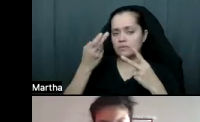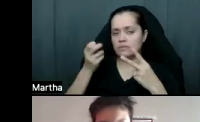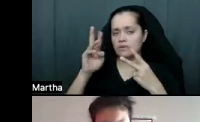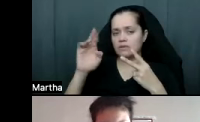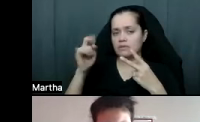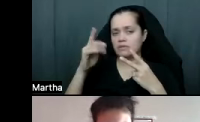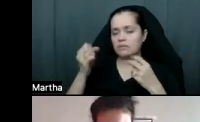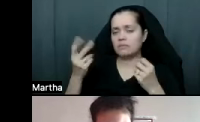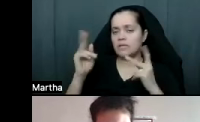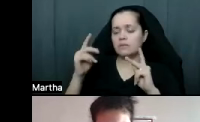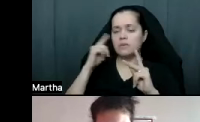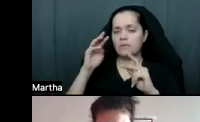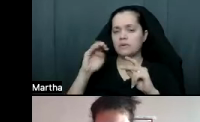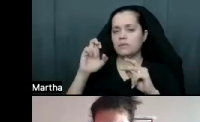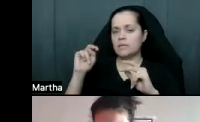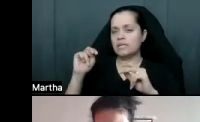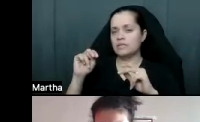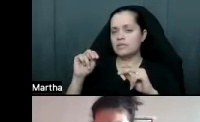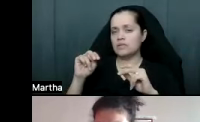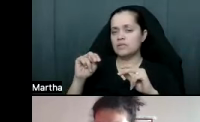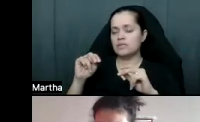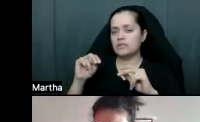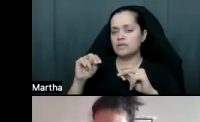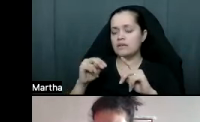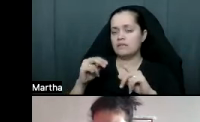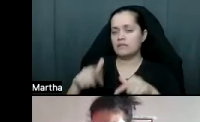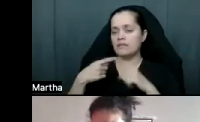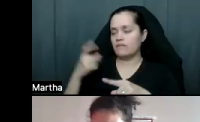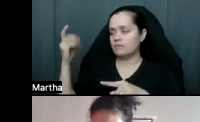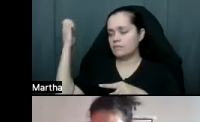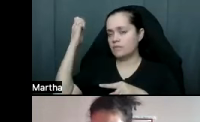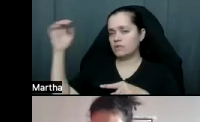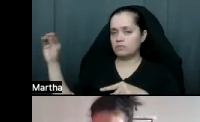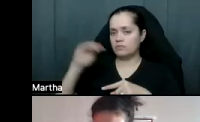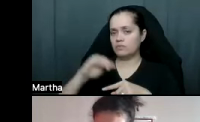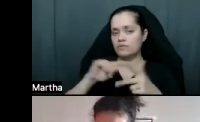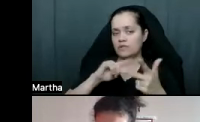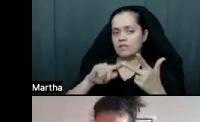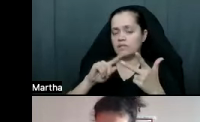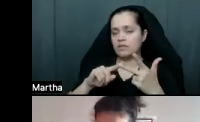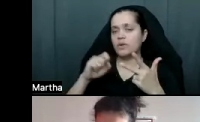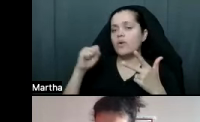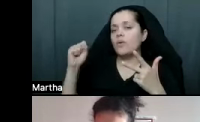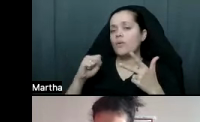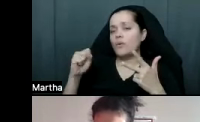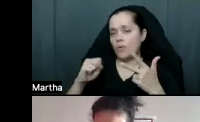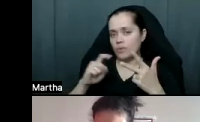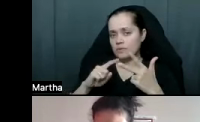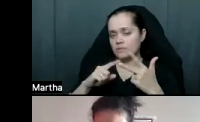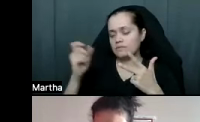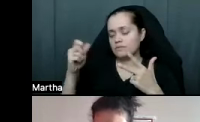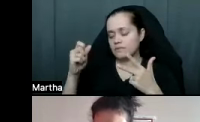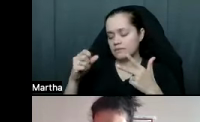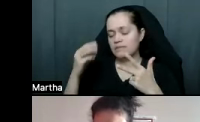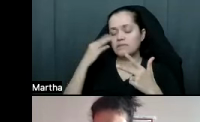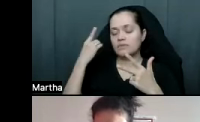heritage. Many people in Minnesota have ancestry from Northern Europe. And number three, yeah, cold, certainly known